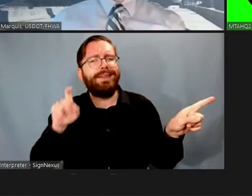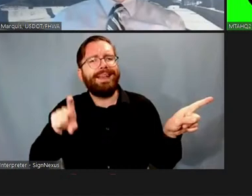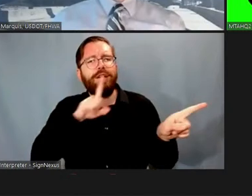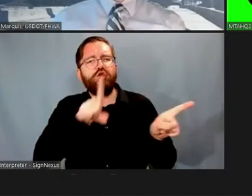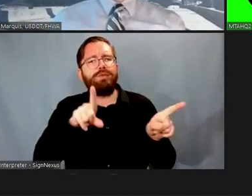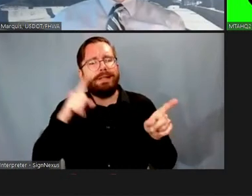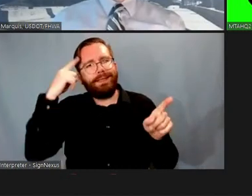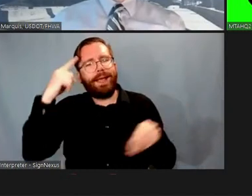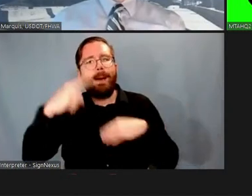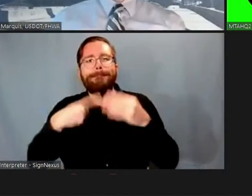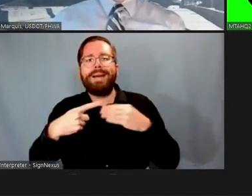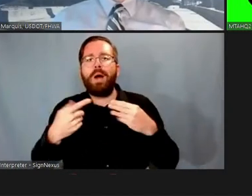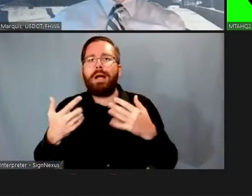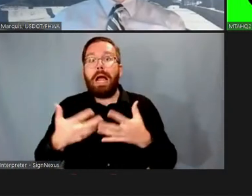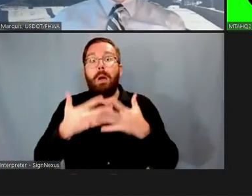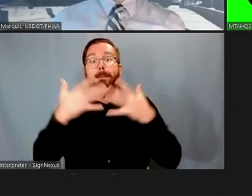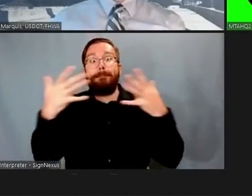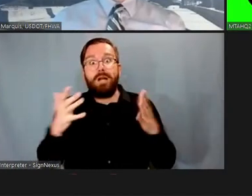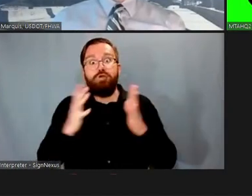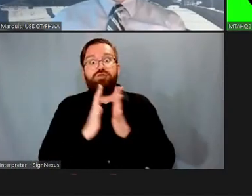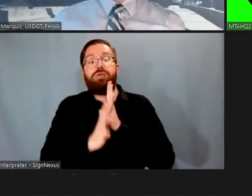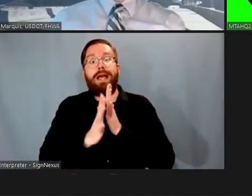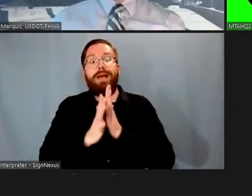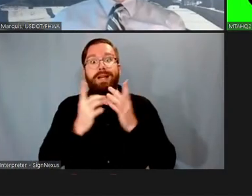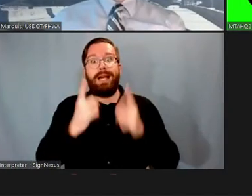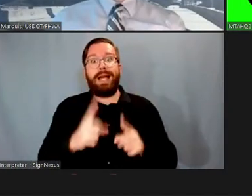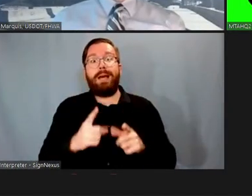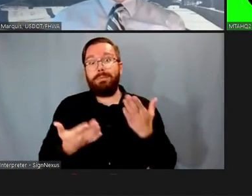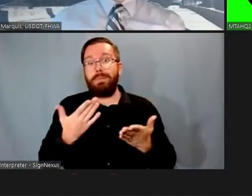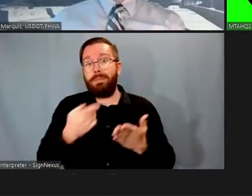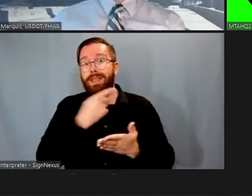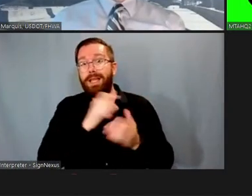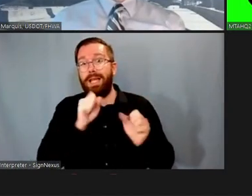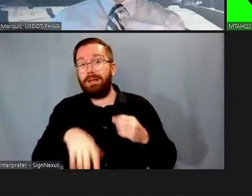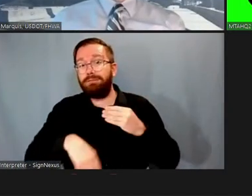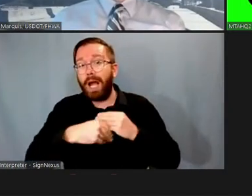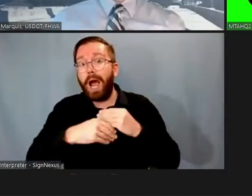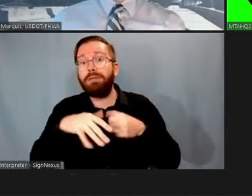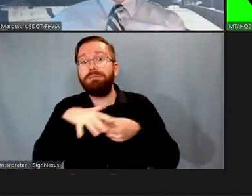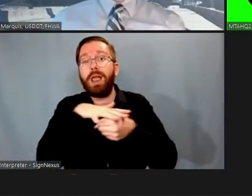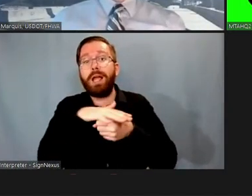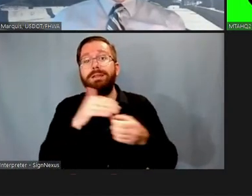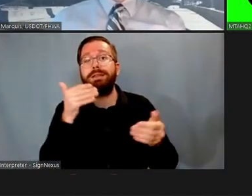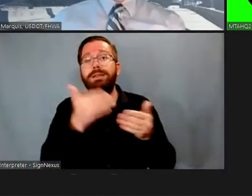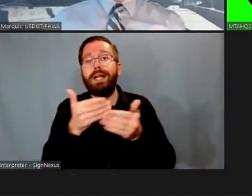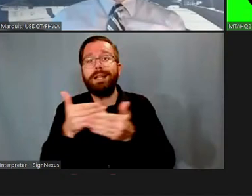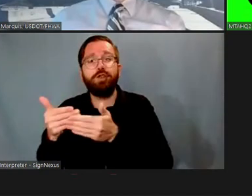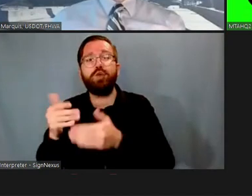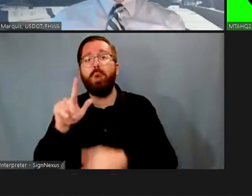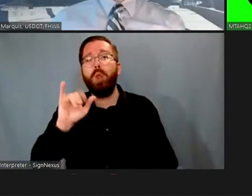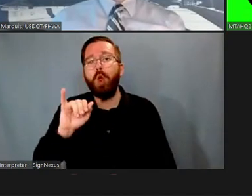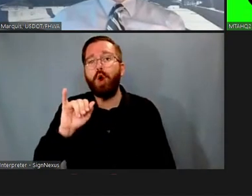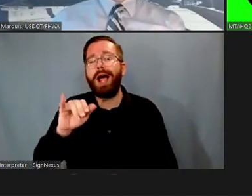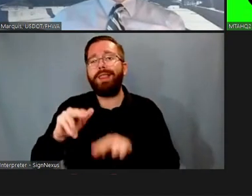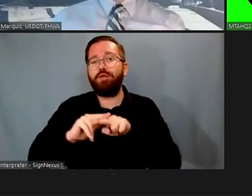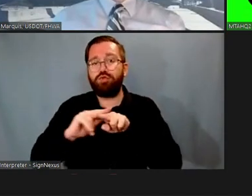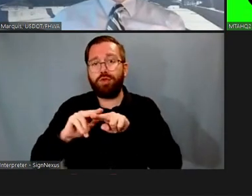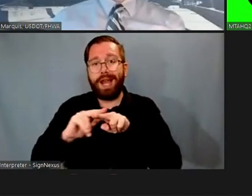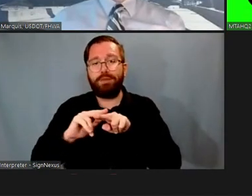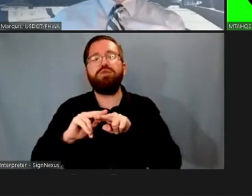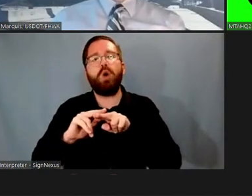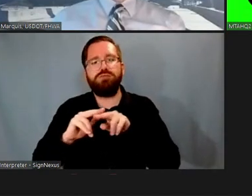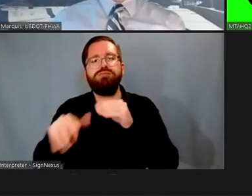zoning places right next to the stations for example along the long island railroad the